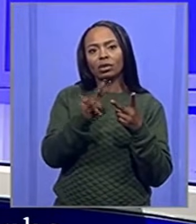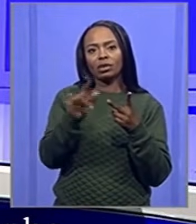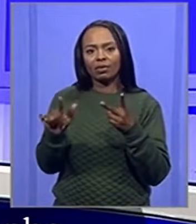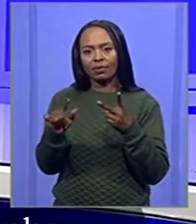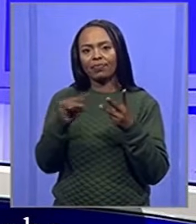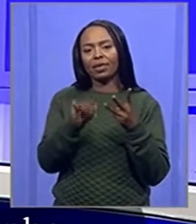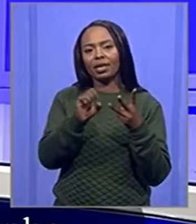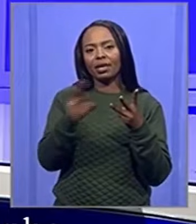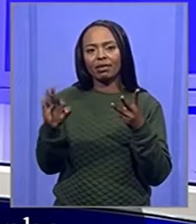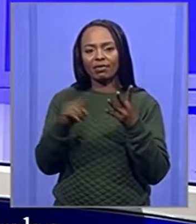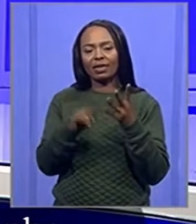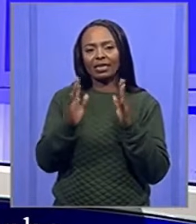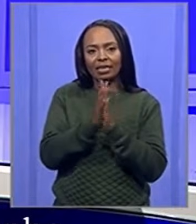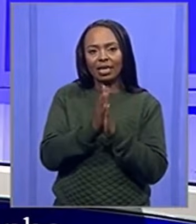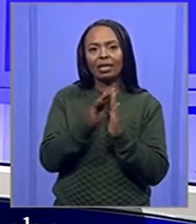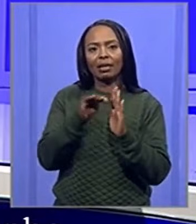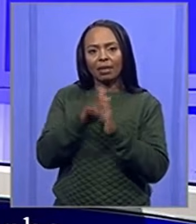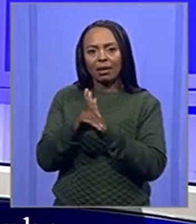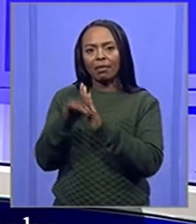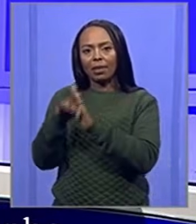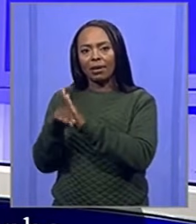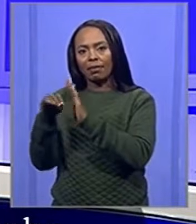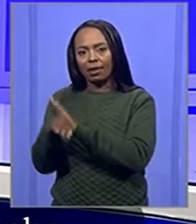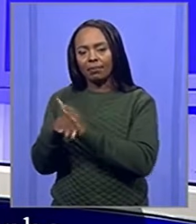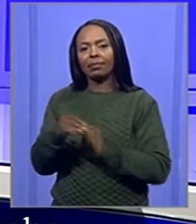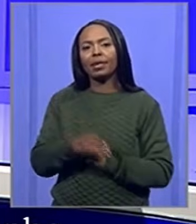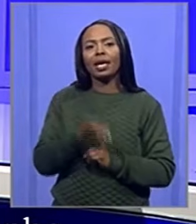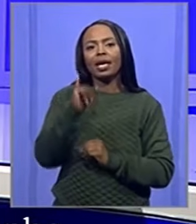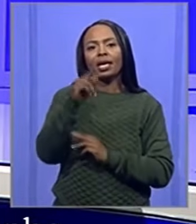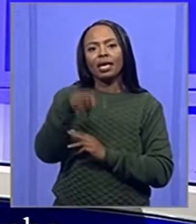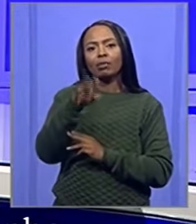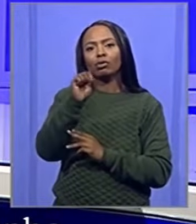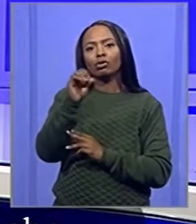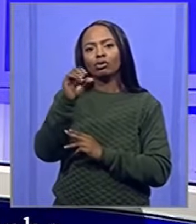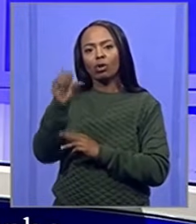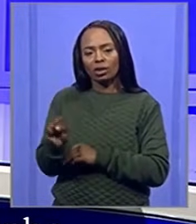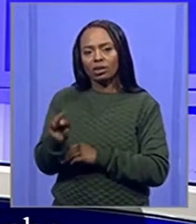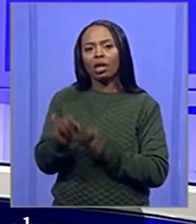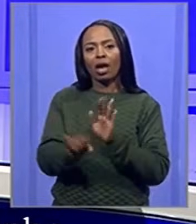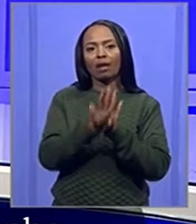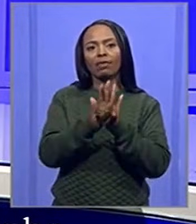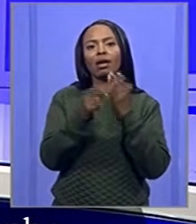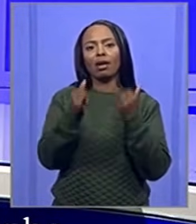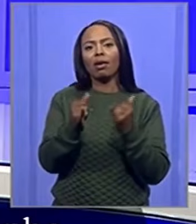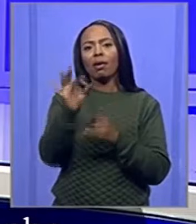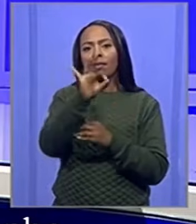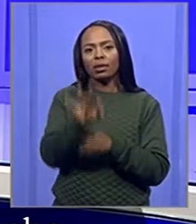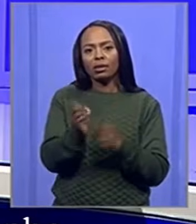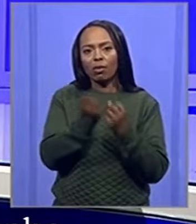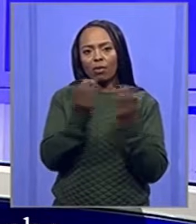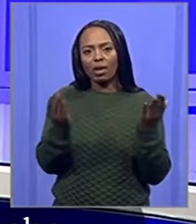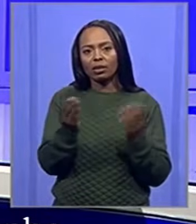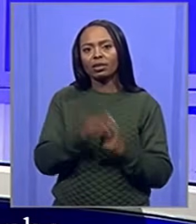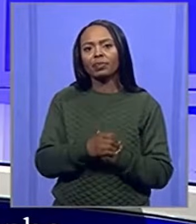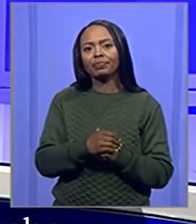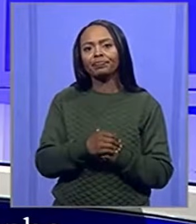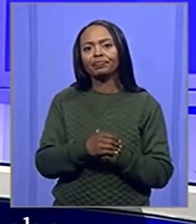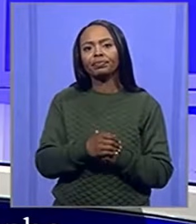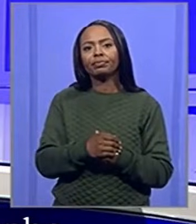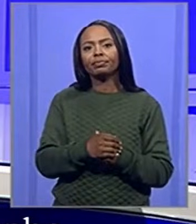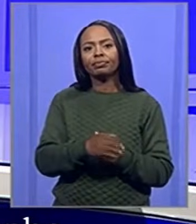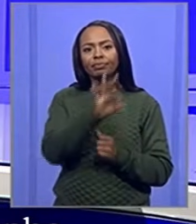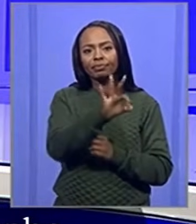le 10. Setheo sa dipatlisiso sa Ipsos se supile fa diperesente di le 43 tharo di